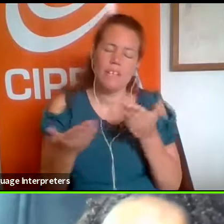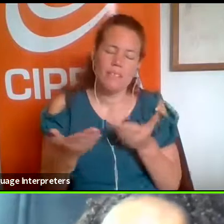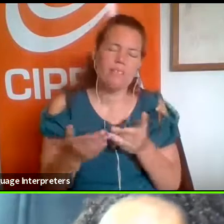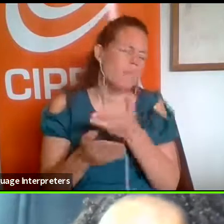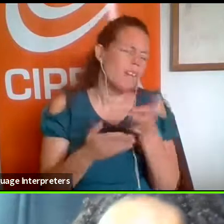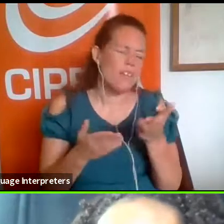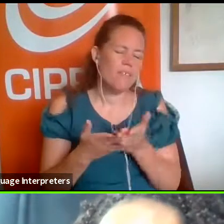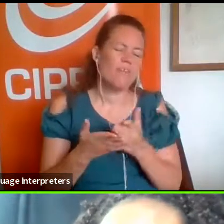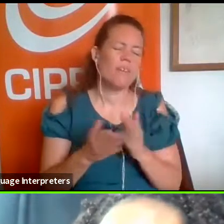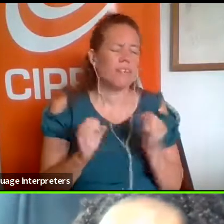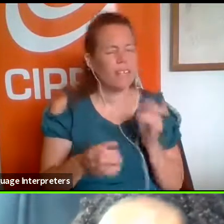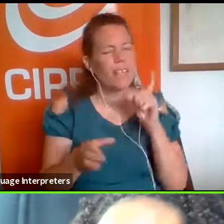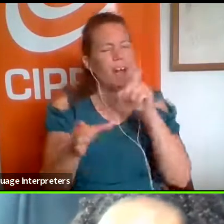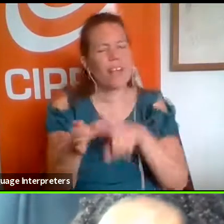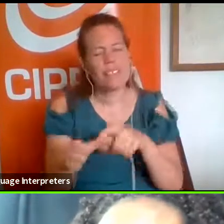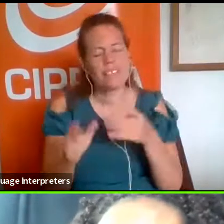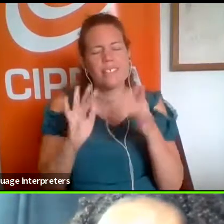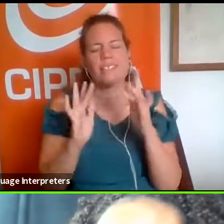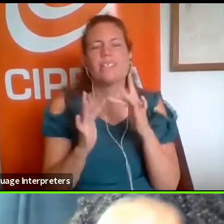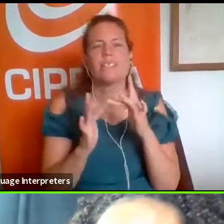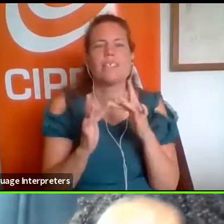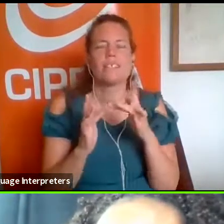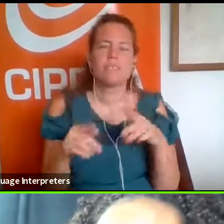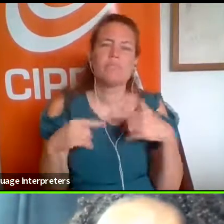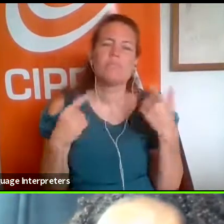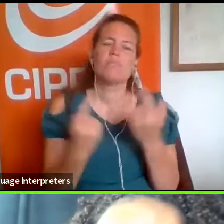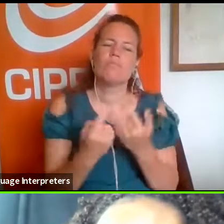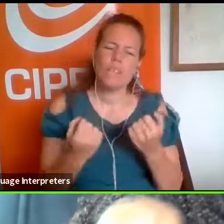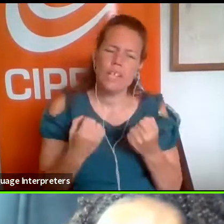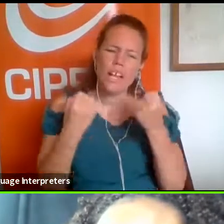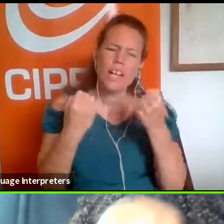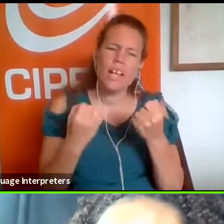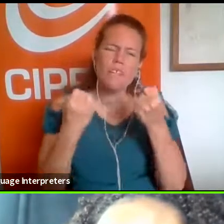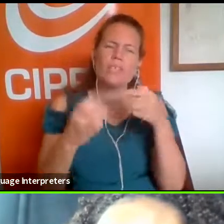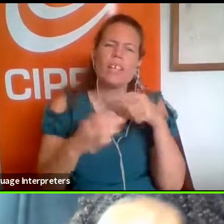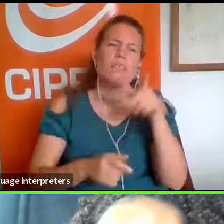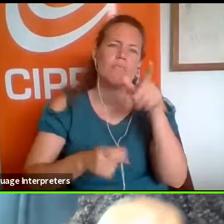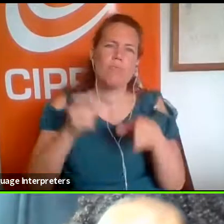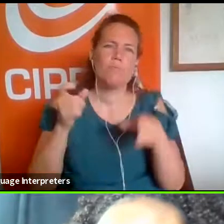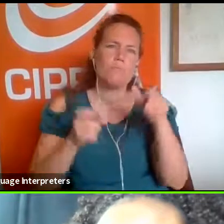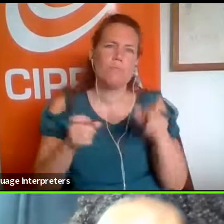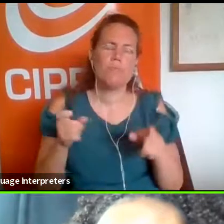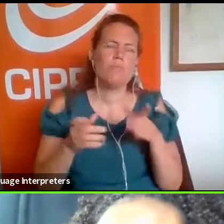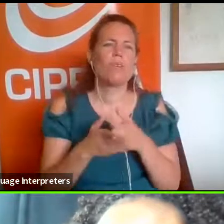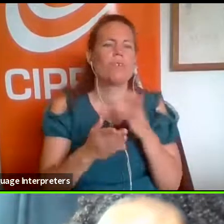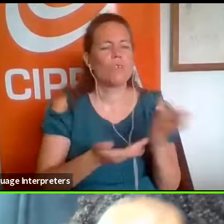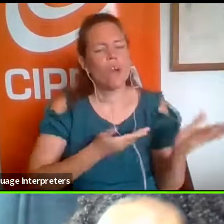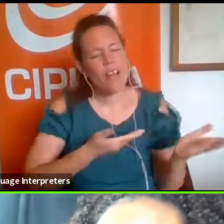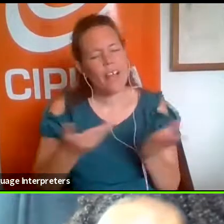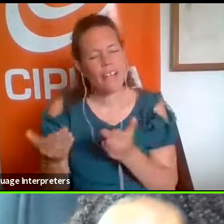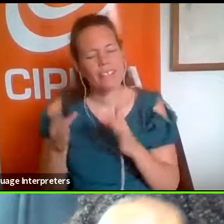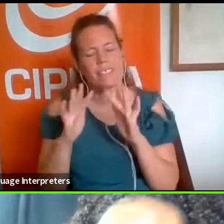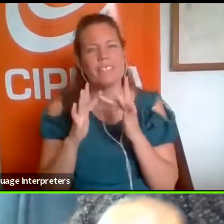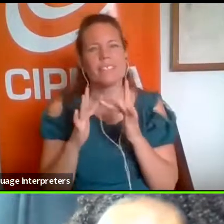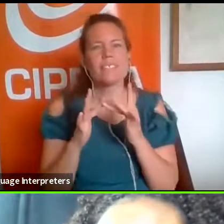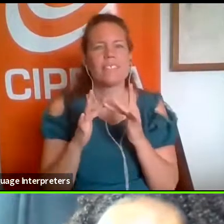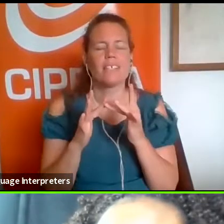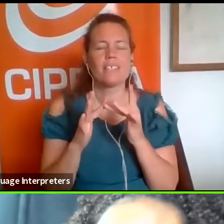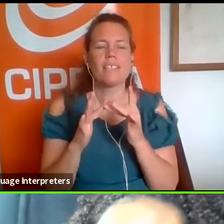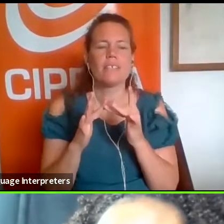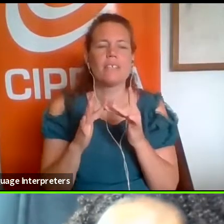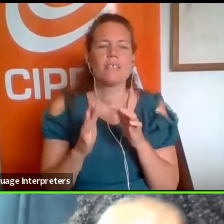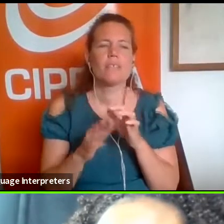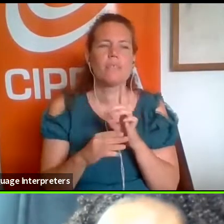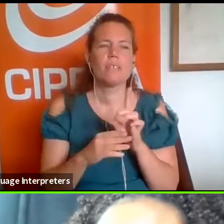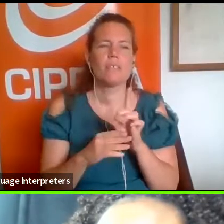You know, it's much as we advocate for people accessing the internet and using it. There is